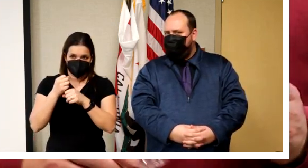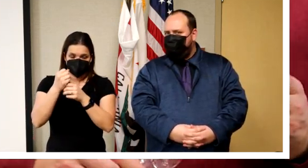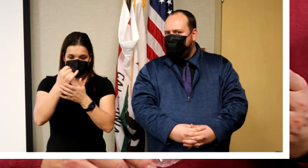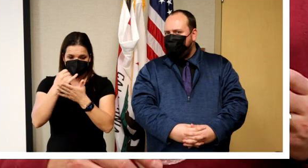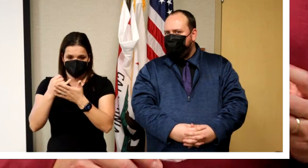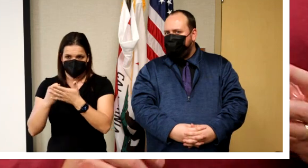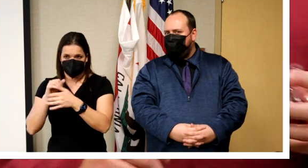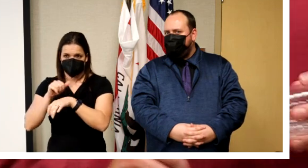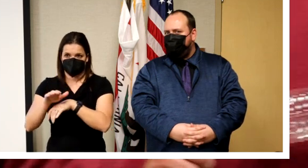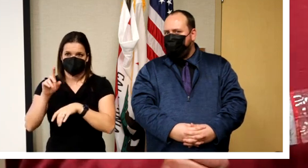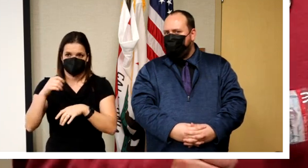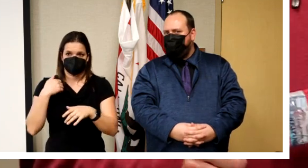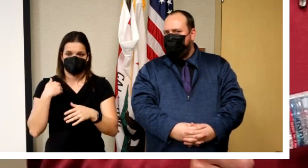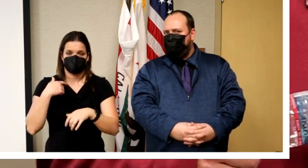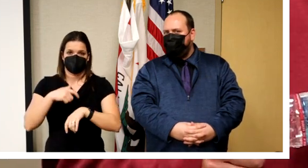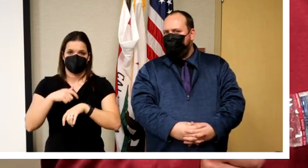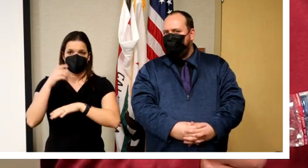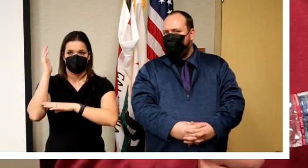submit them, we can have them.